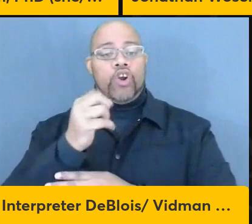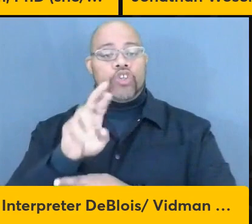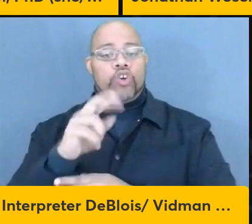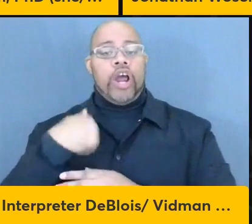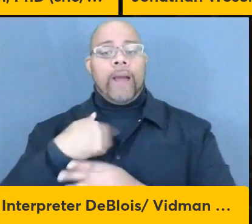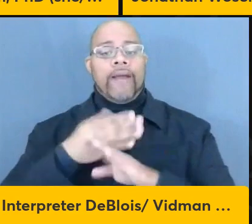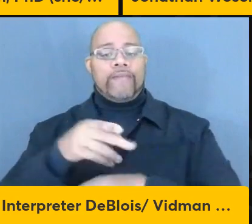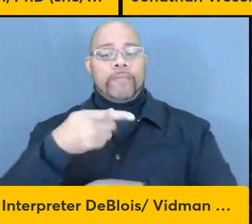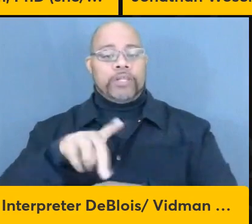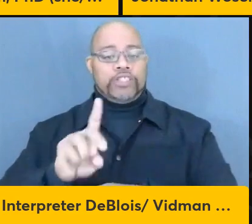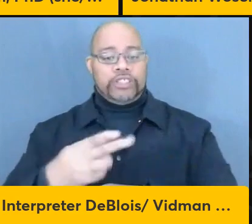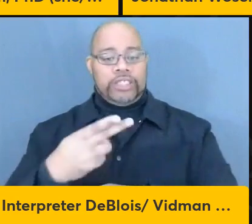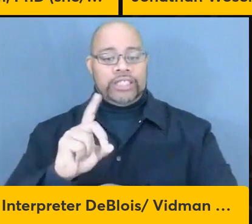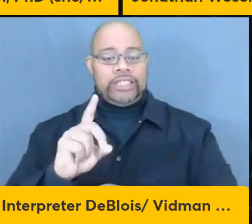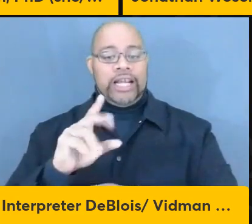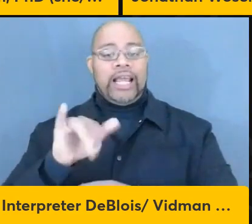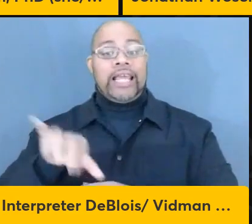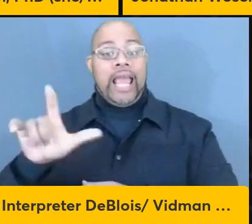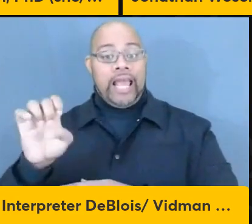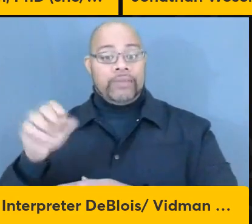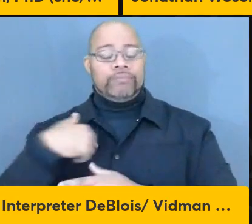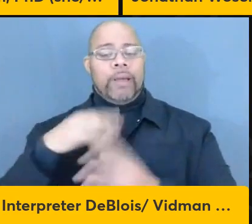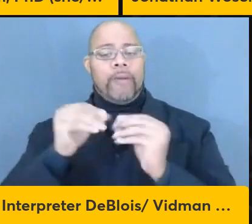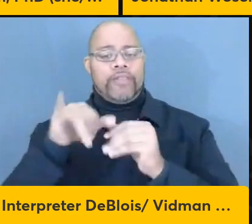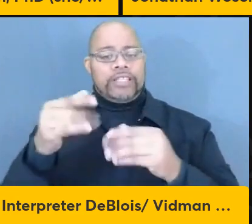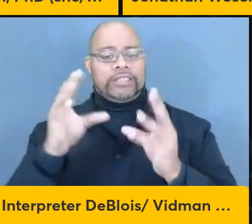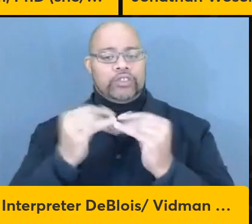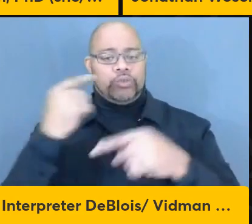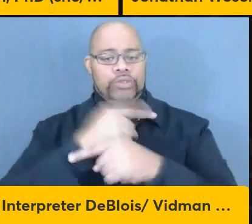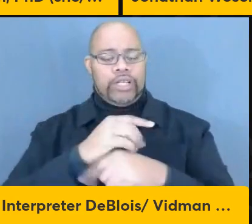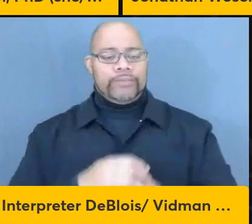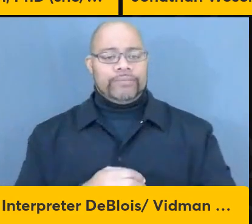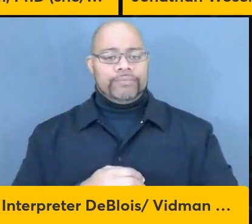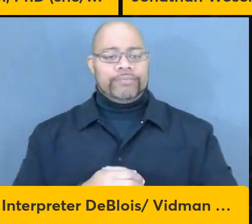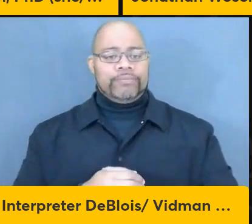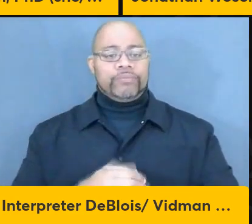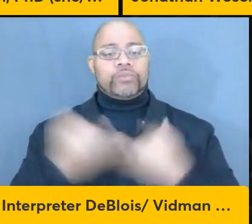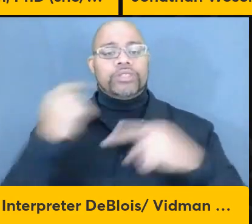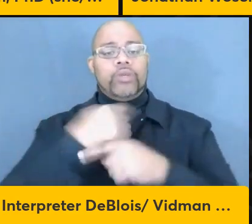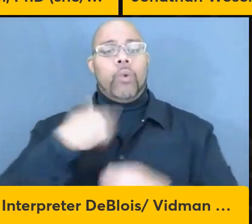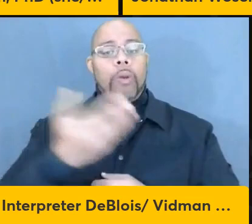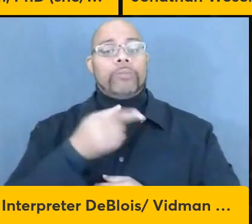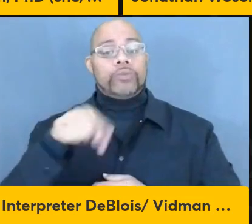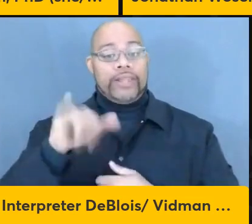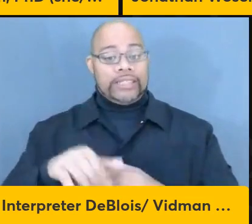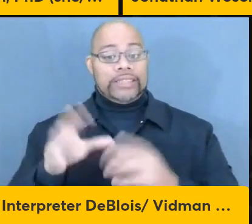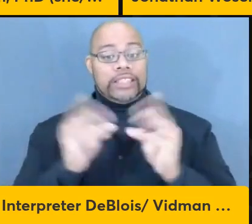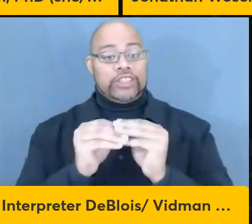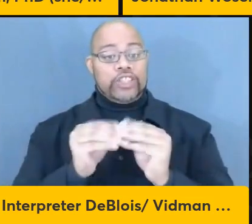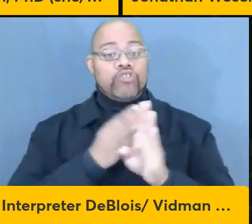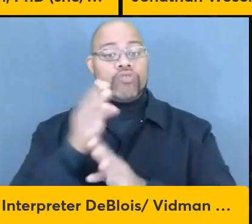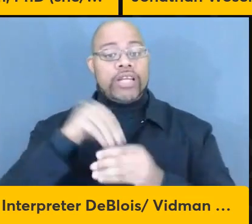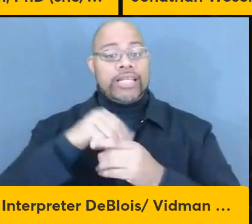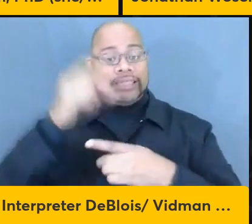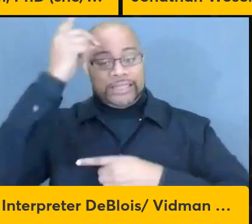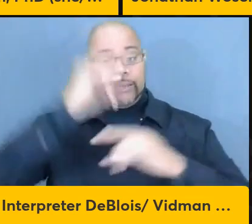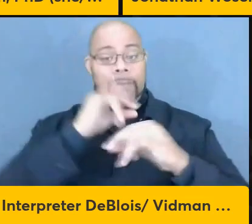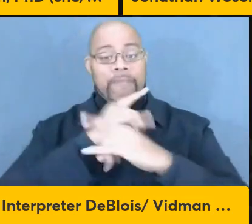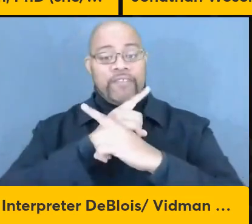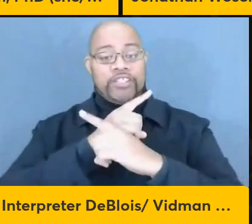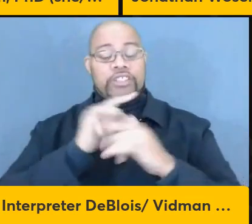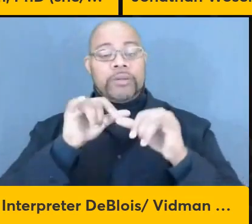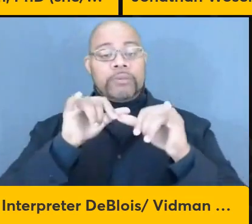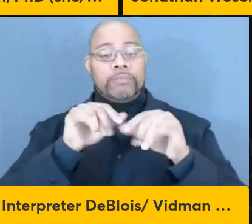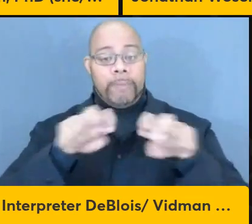at Yale, and I will be moderating the session today. So today we welcome you to the session, Careers in Immunology panel, a